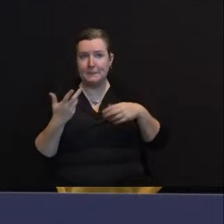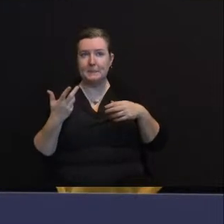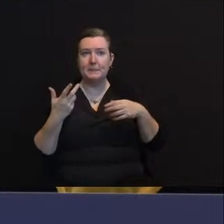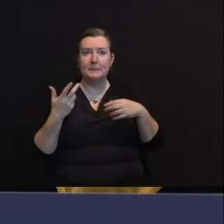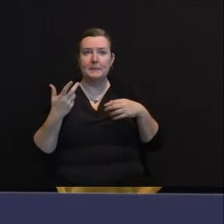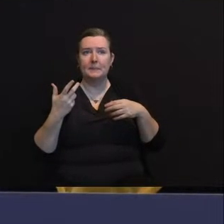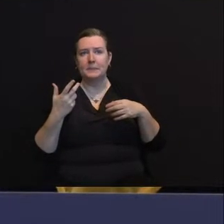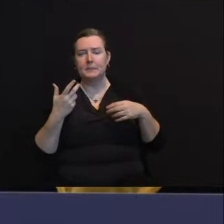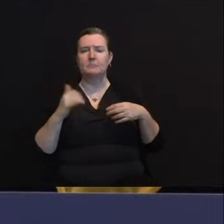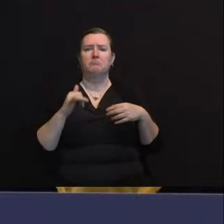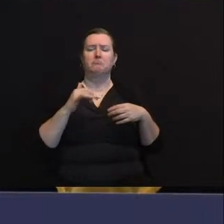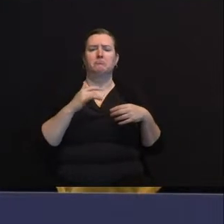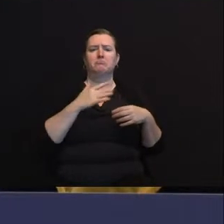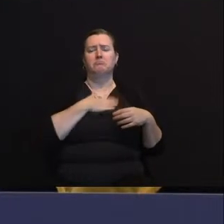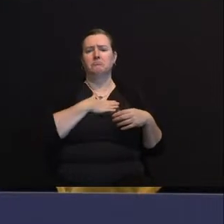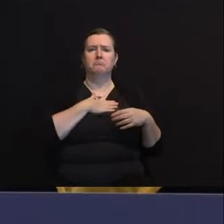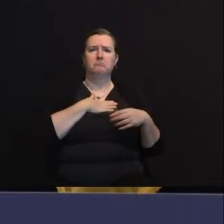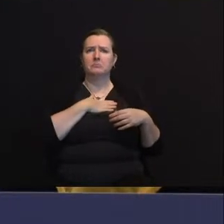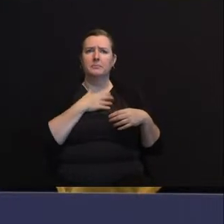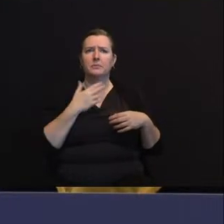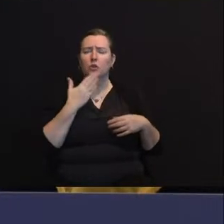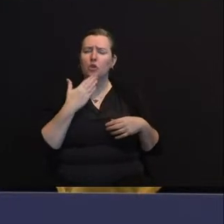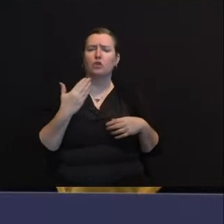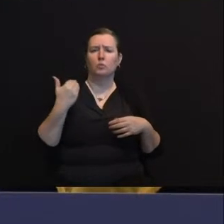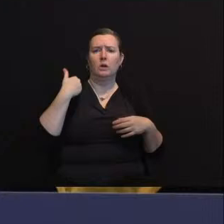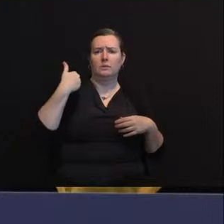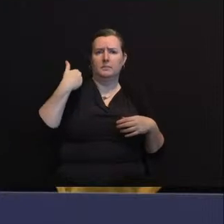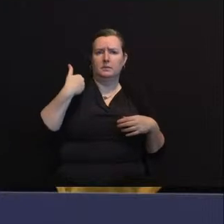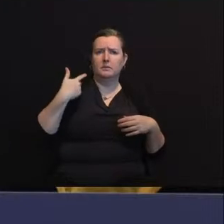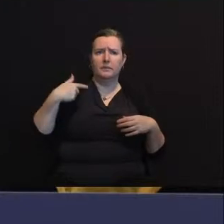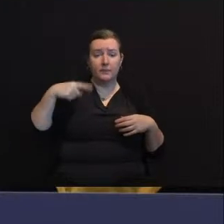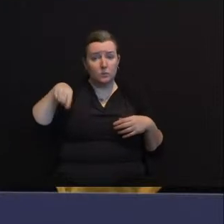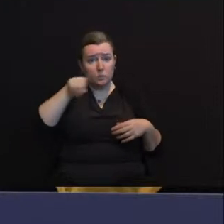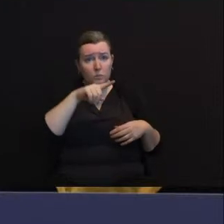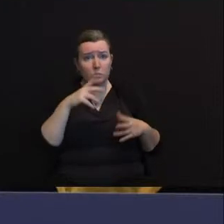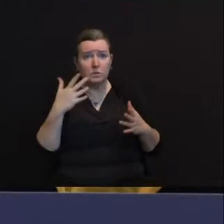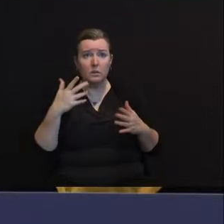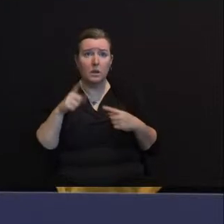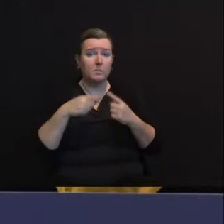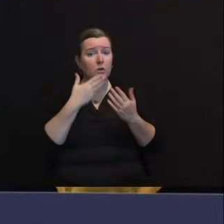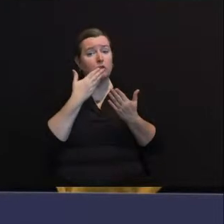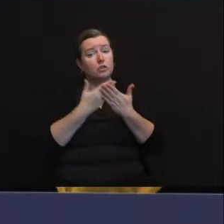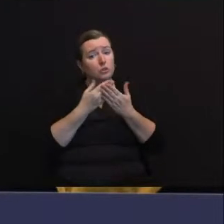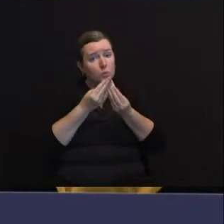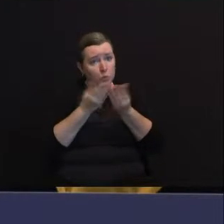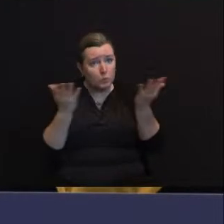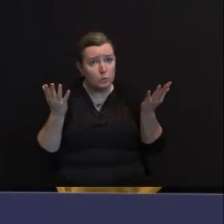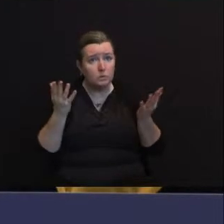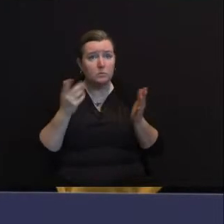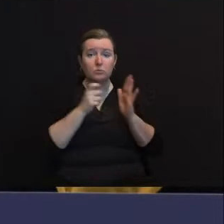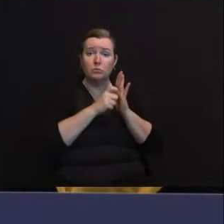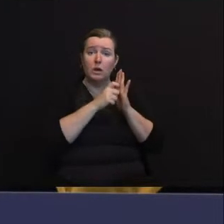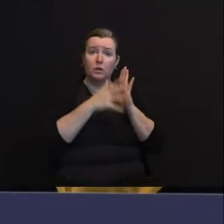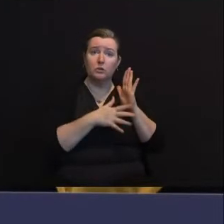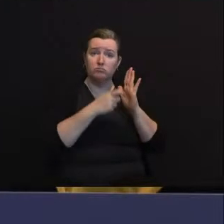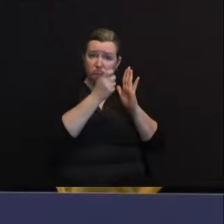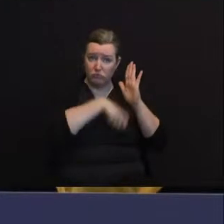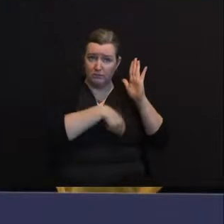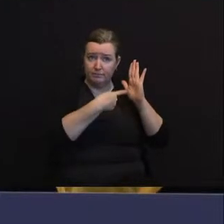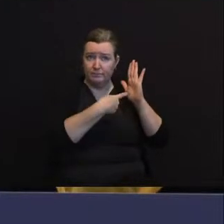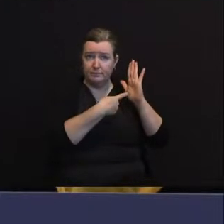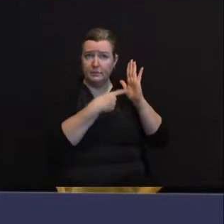I think also a good reminder in the context of what will be good news. And he was trying to compare the efficacy